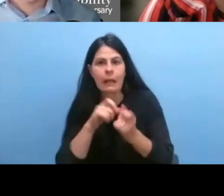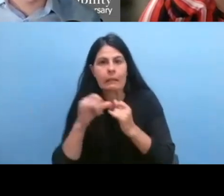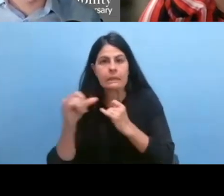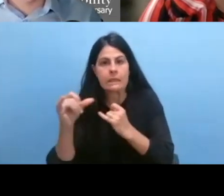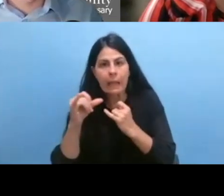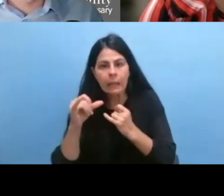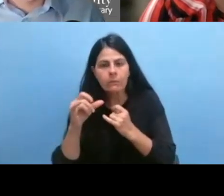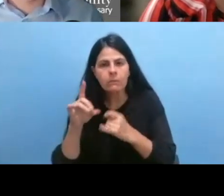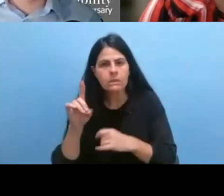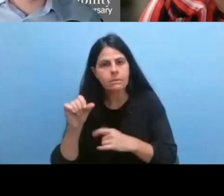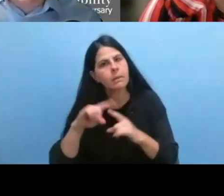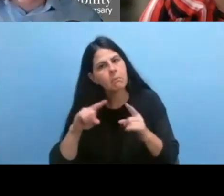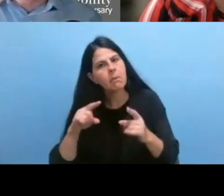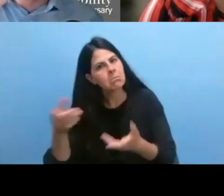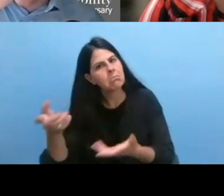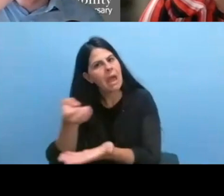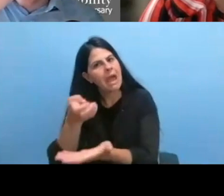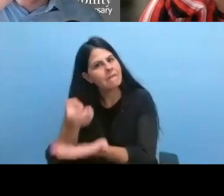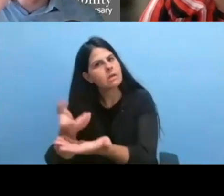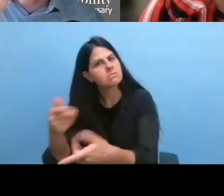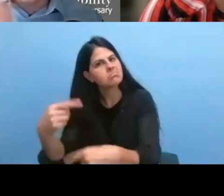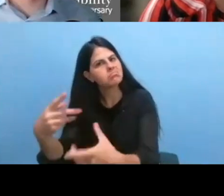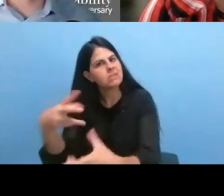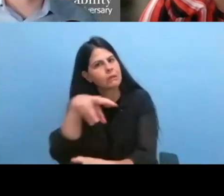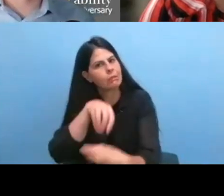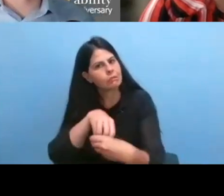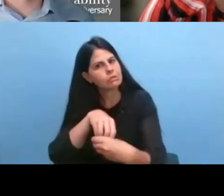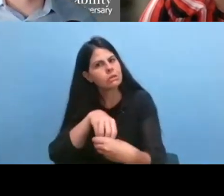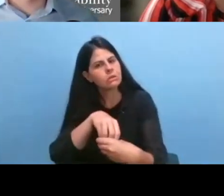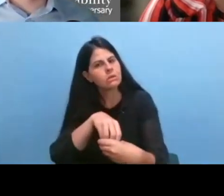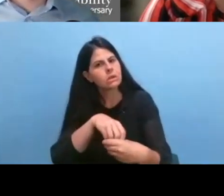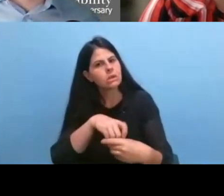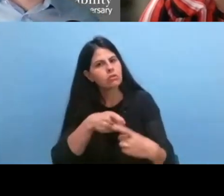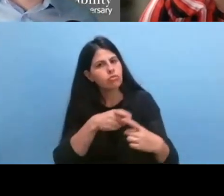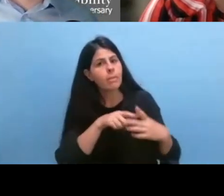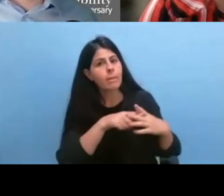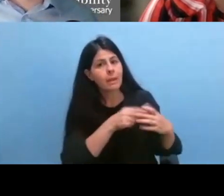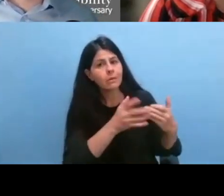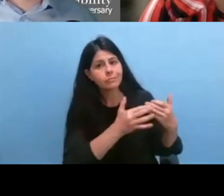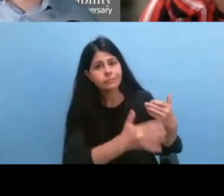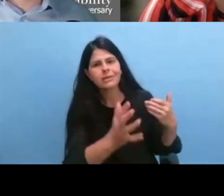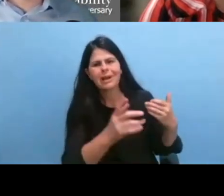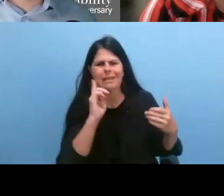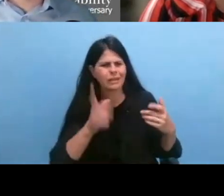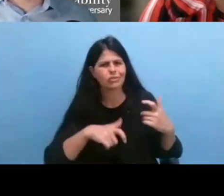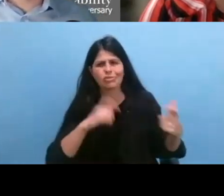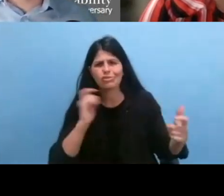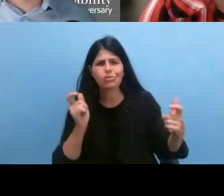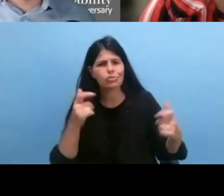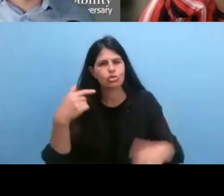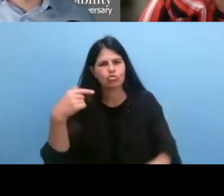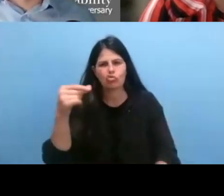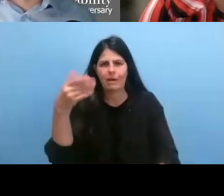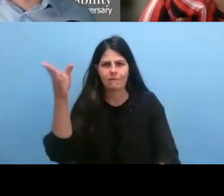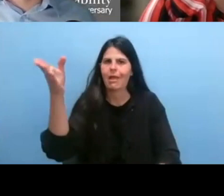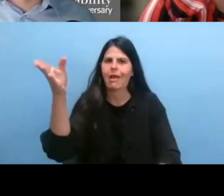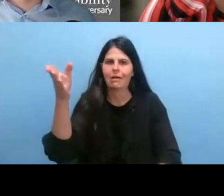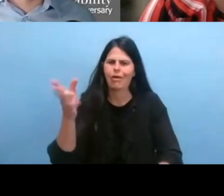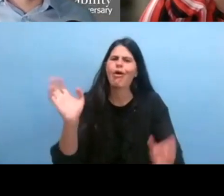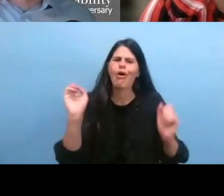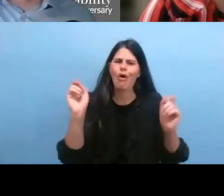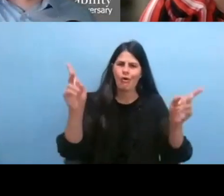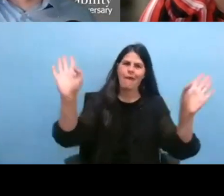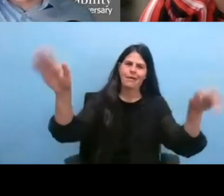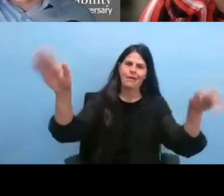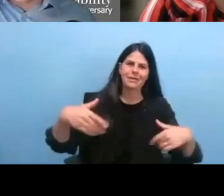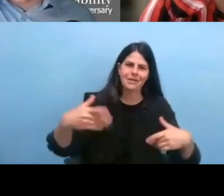of evidence of inclusion from the get-go, I think is a really huge kind of green flag. Like, oh, okay, this is